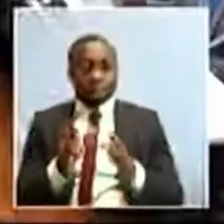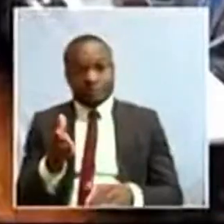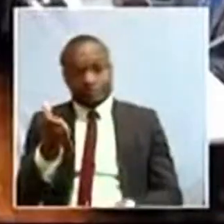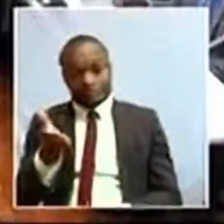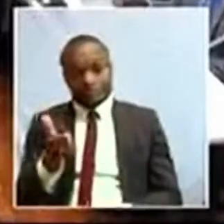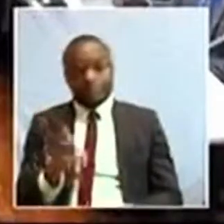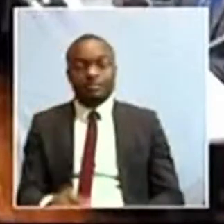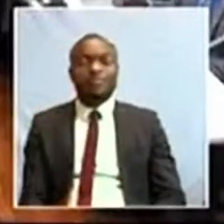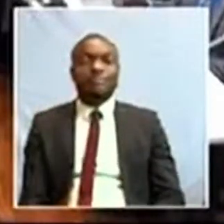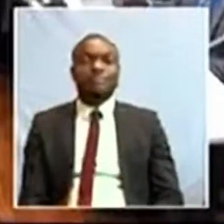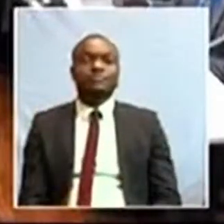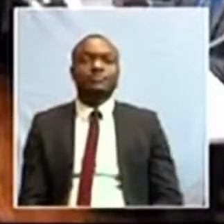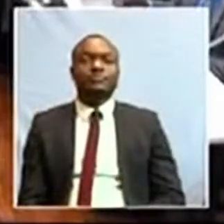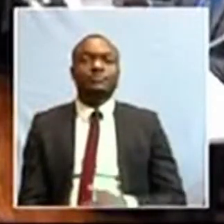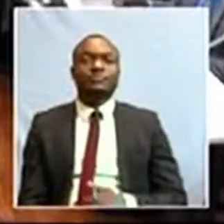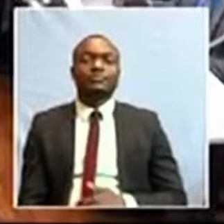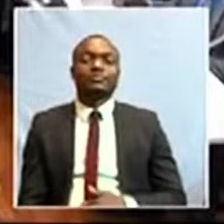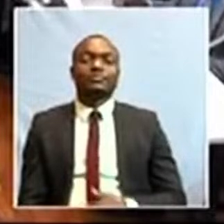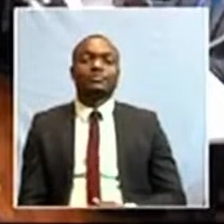to that.